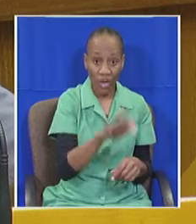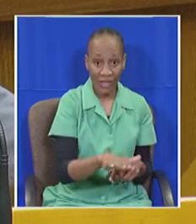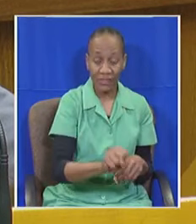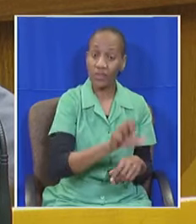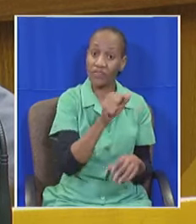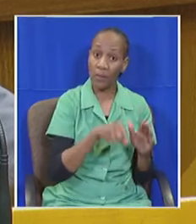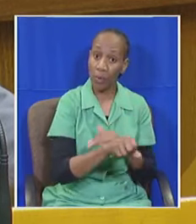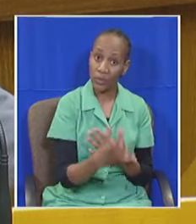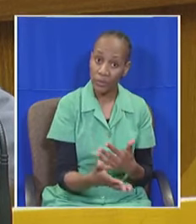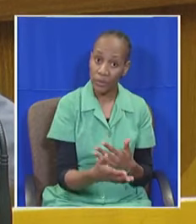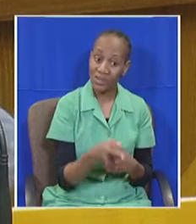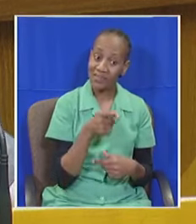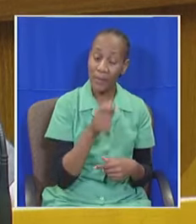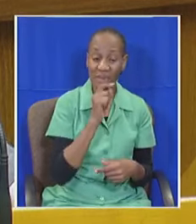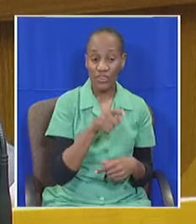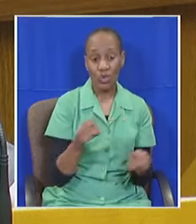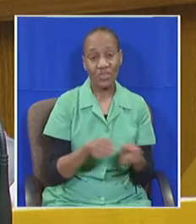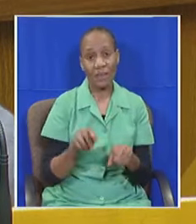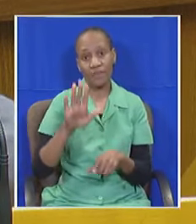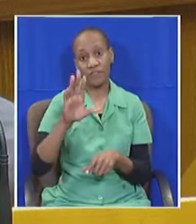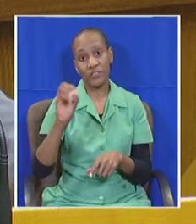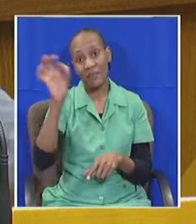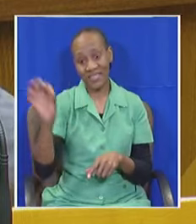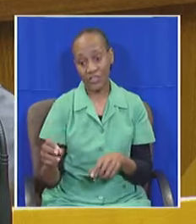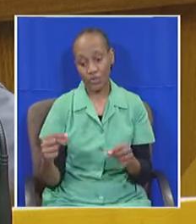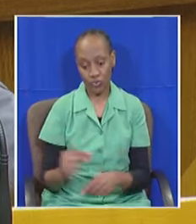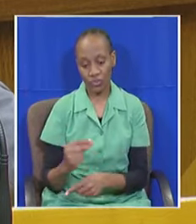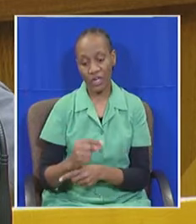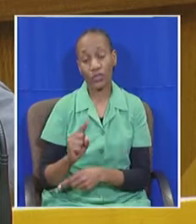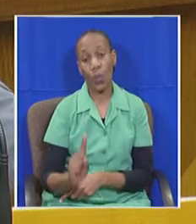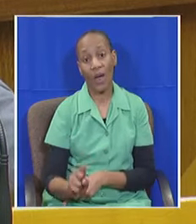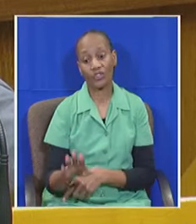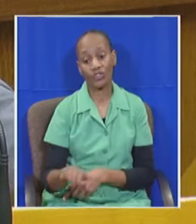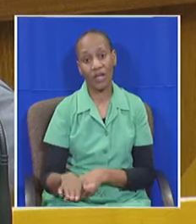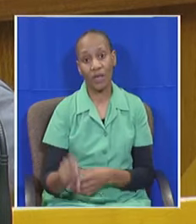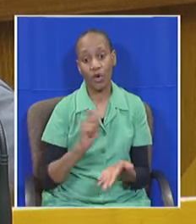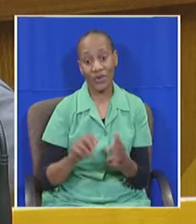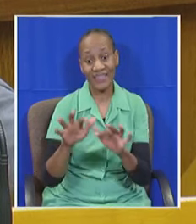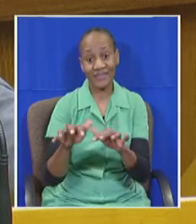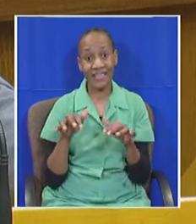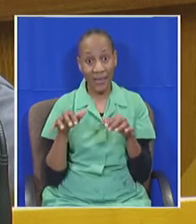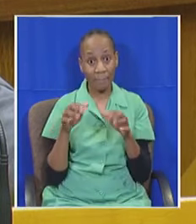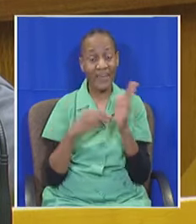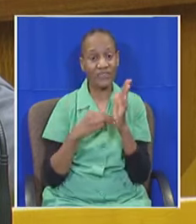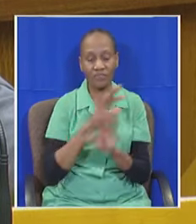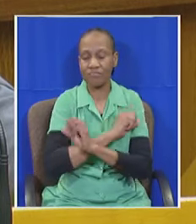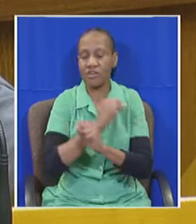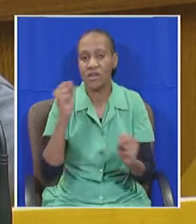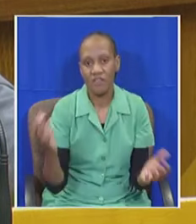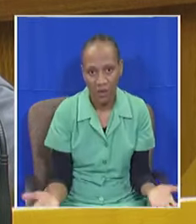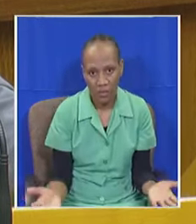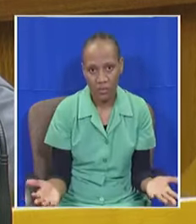you would most likely be one of the 50% of grade one pupils who will never live to write a matric examination. Most